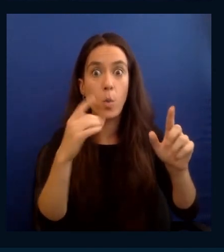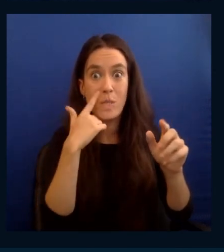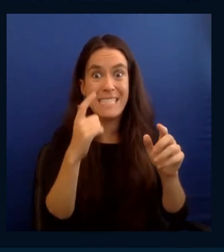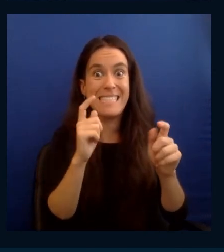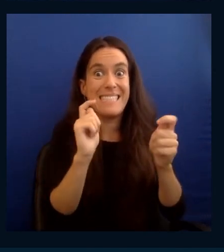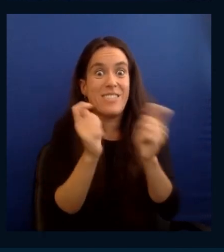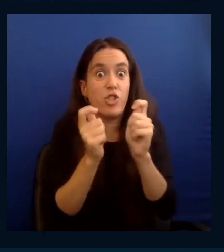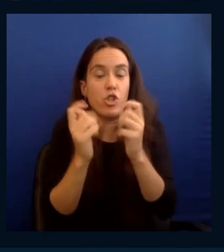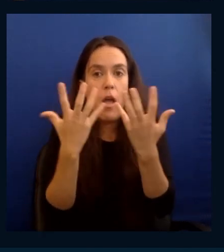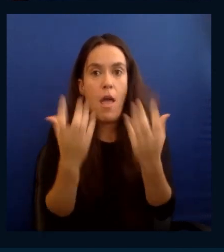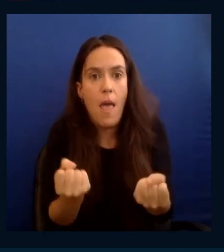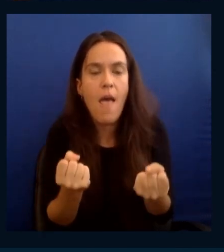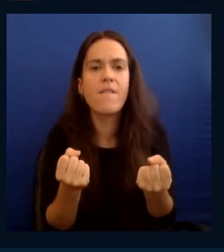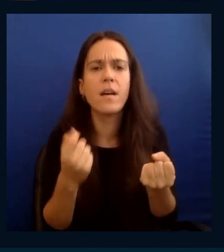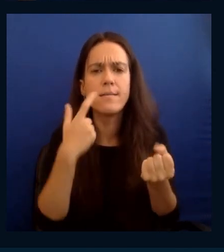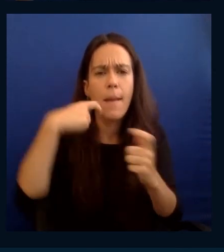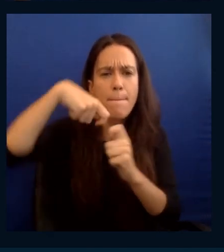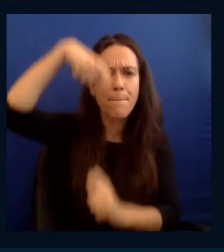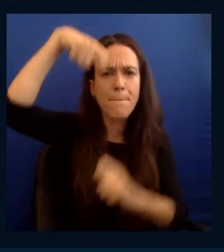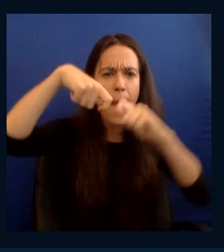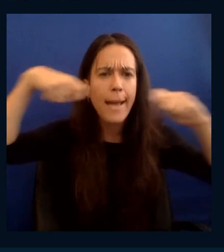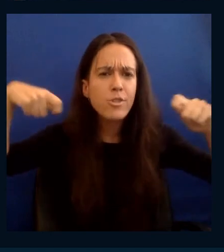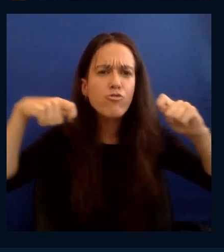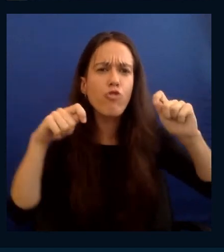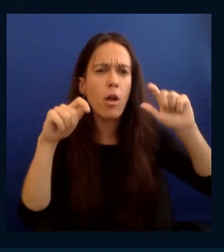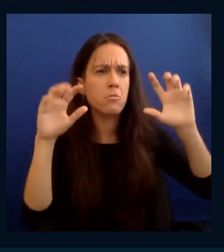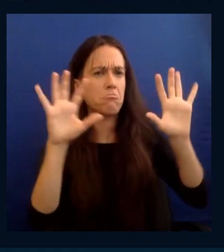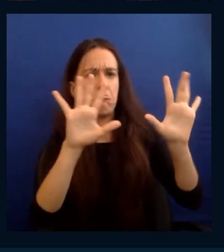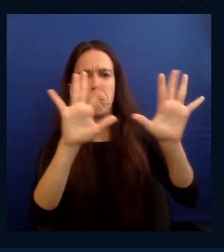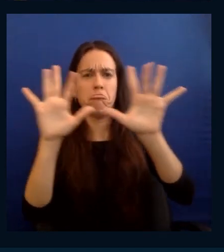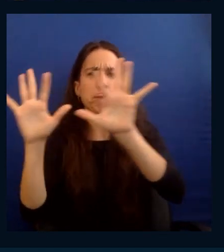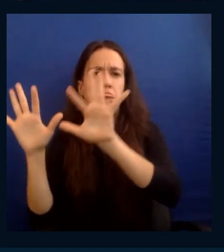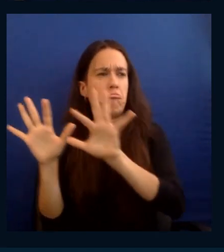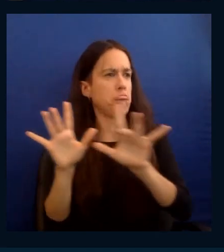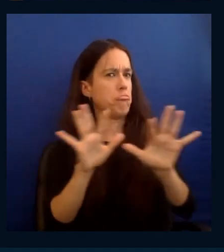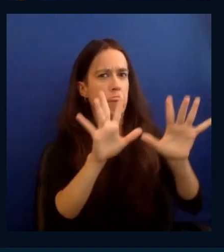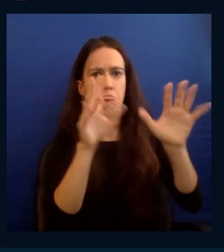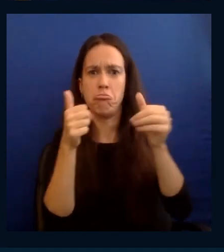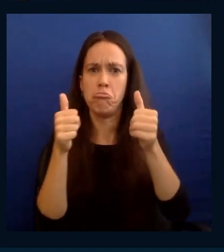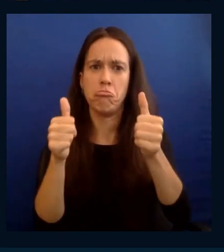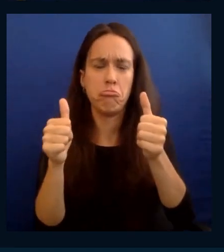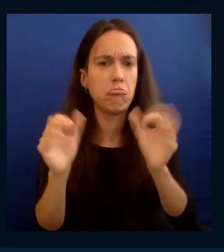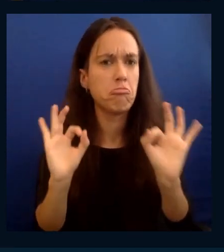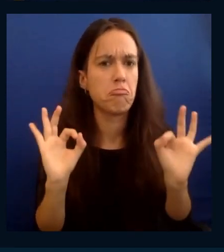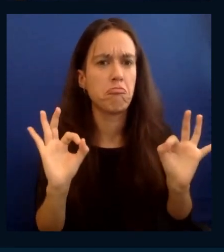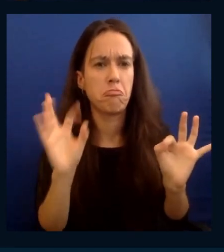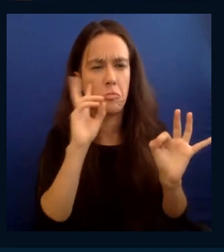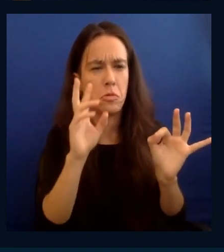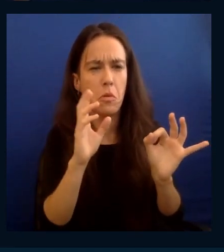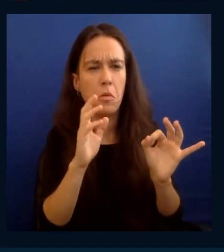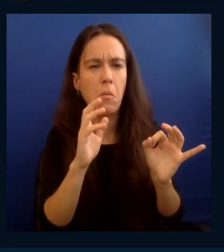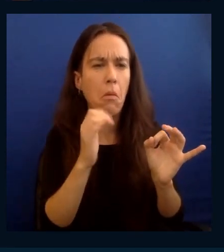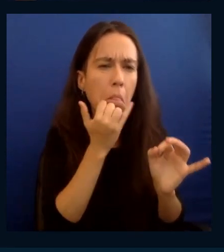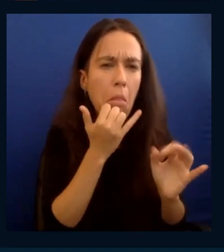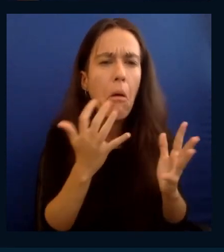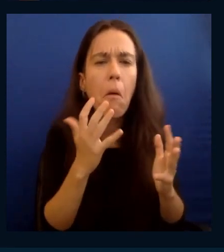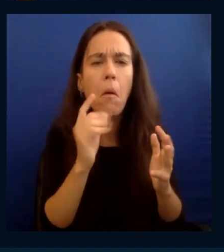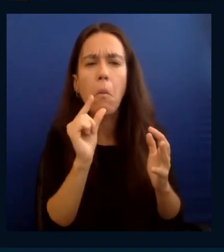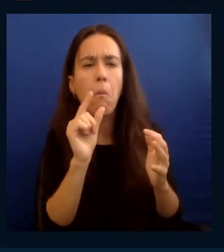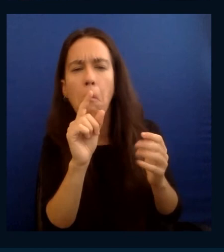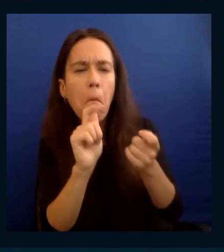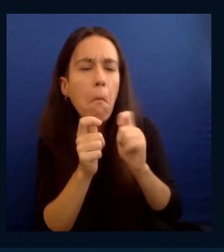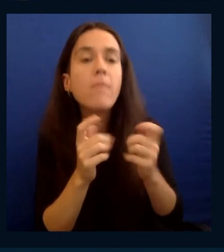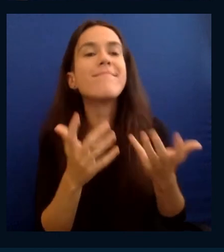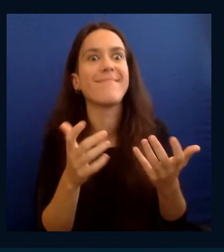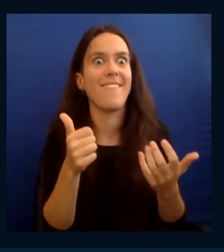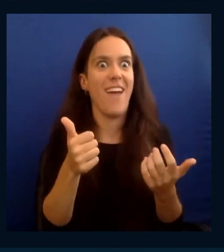run some performance metrics and go, right, everything's happening as it should. There's no other bugs in the website. It was one small change. We're good to go. So we